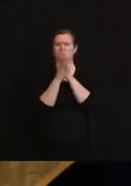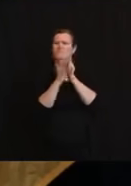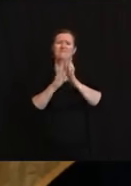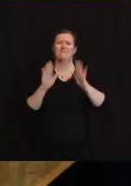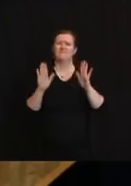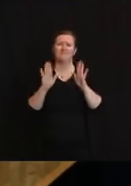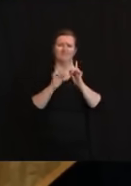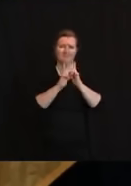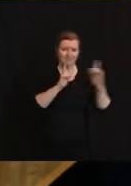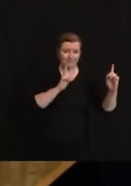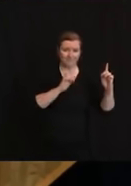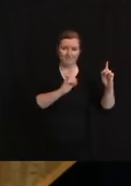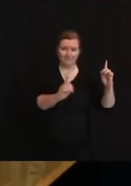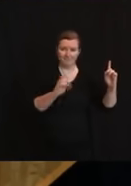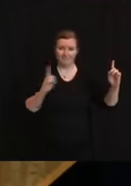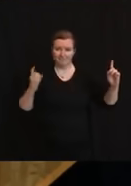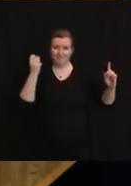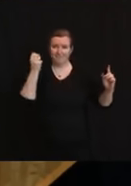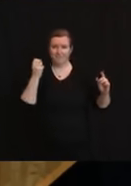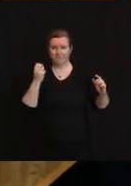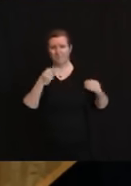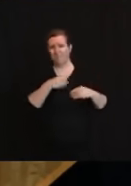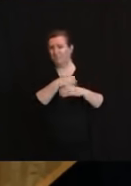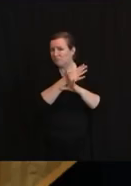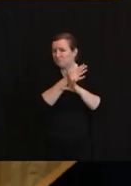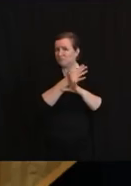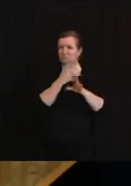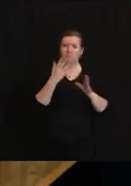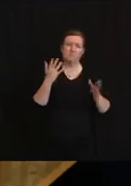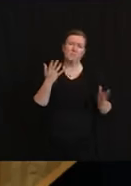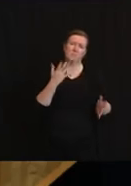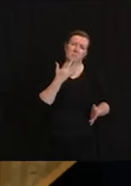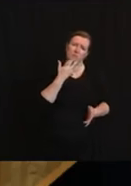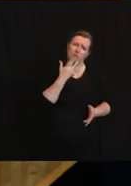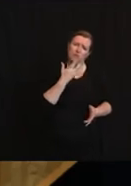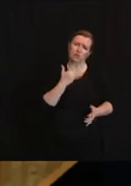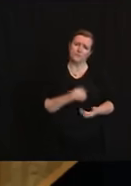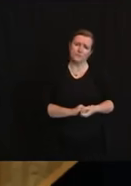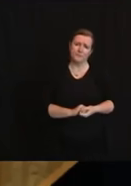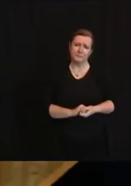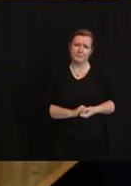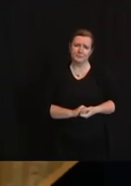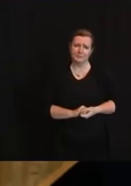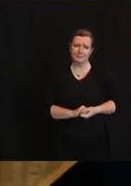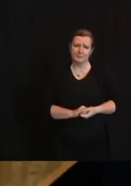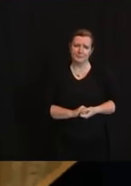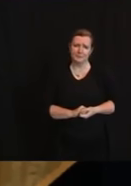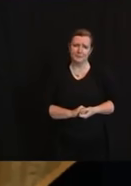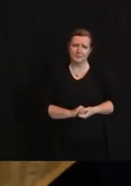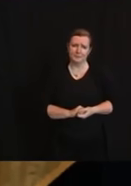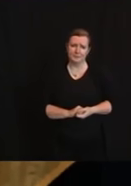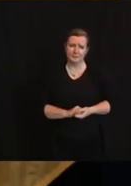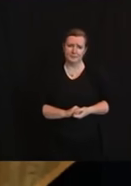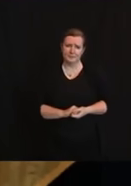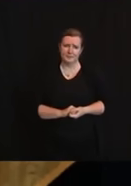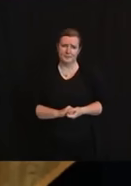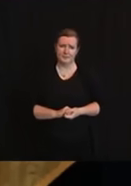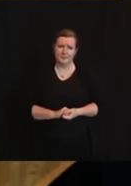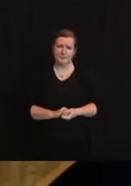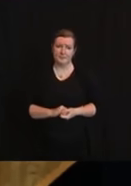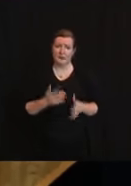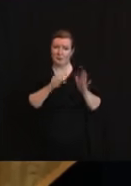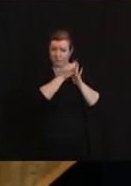our recommendation. So I spoke to about 10 troopers on my way in here, and that was their posture, to just, give them the